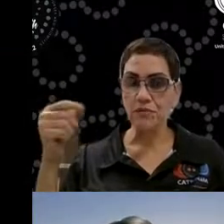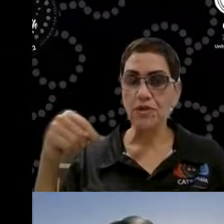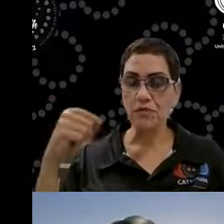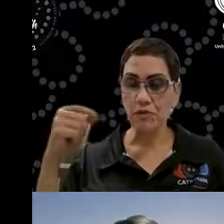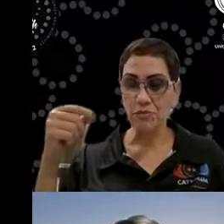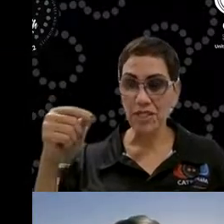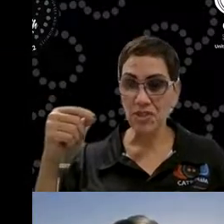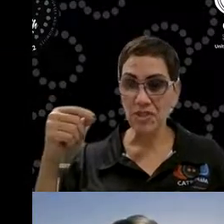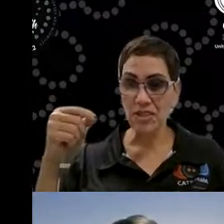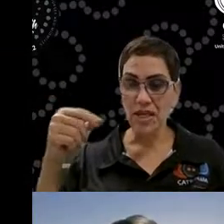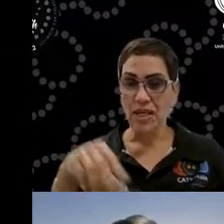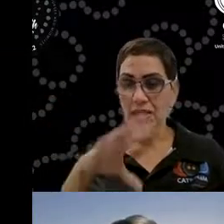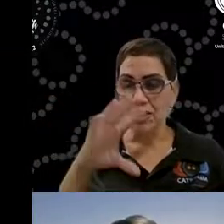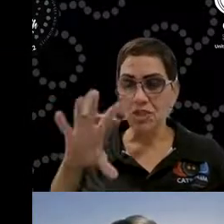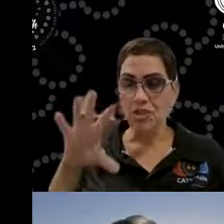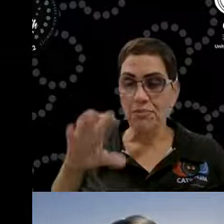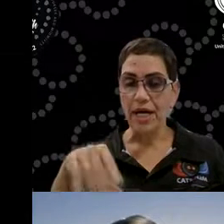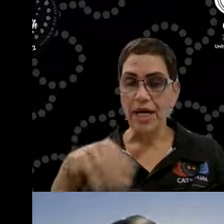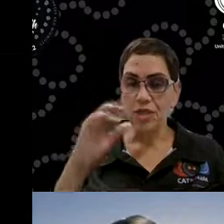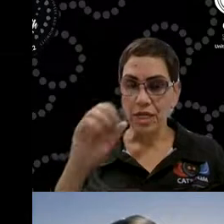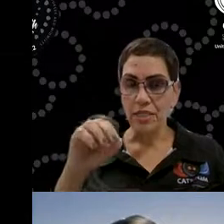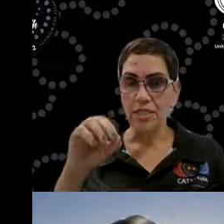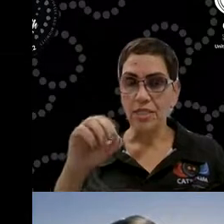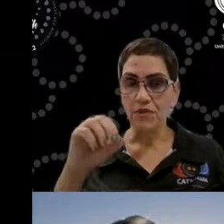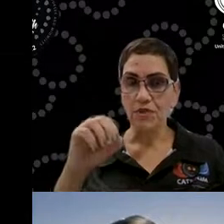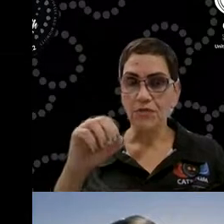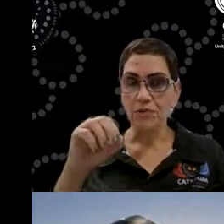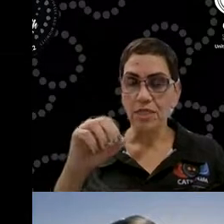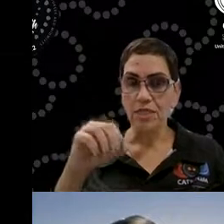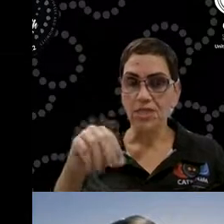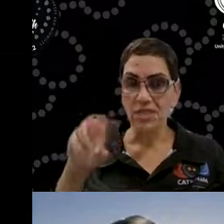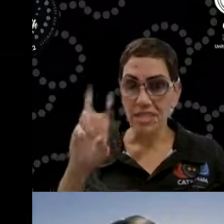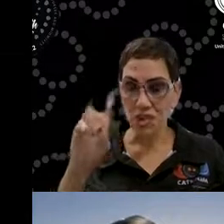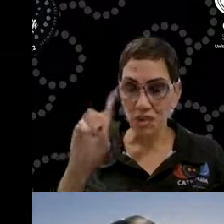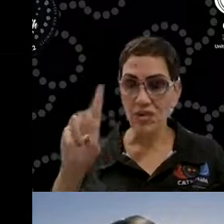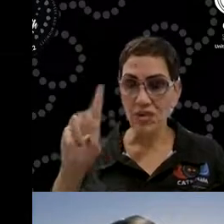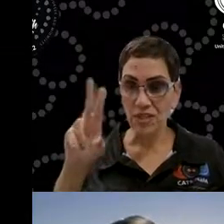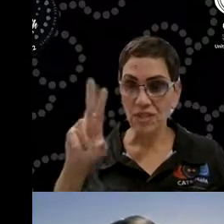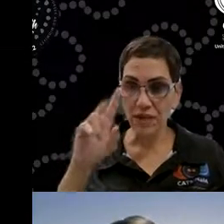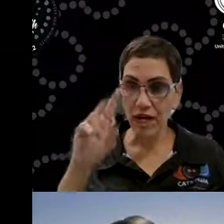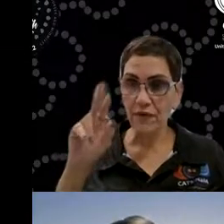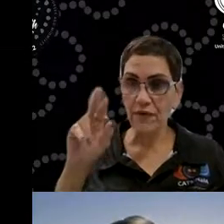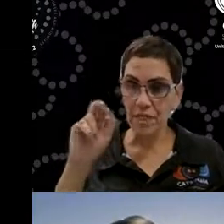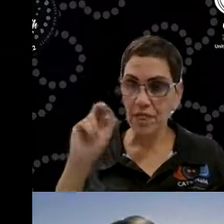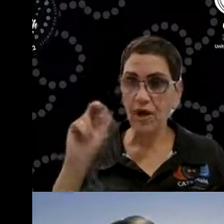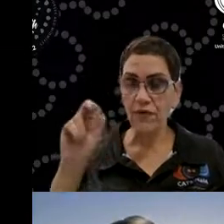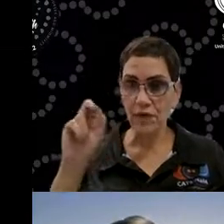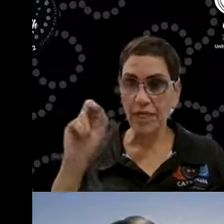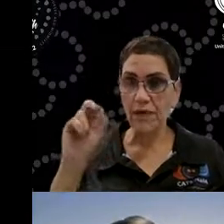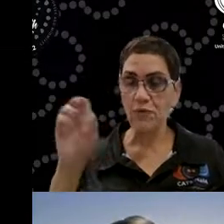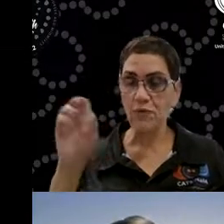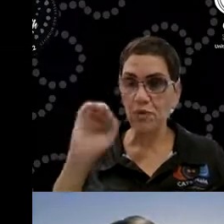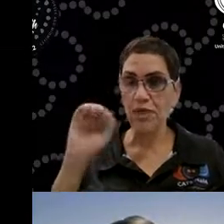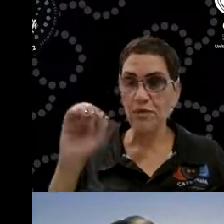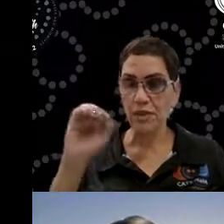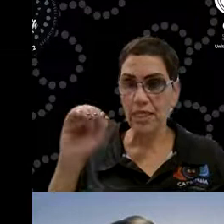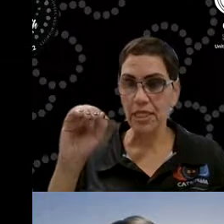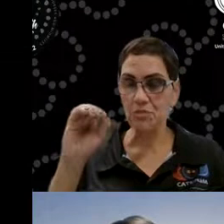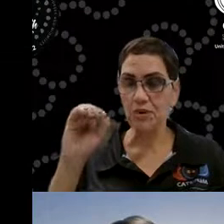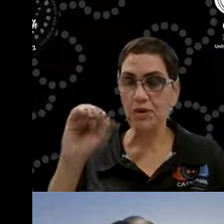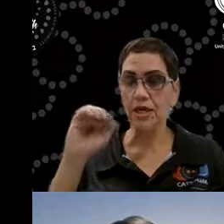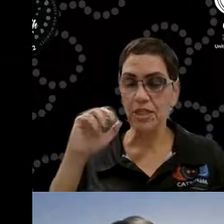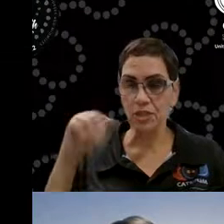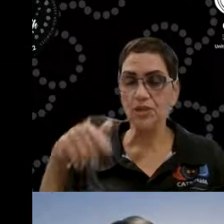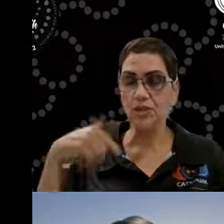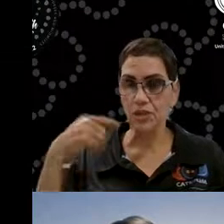get a certificate of completion. And the digital badge and the certificate of completion has 2 years of currency only, at which point will